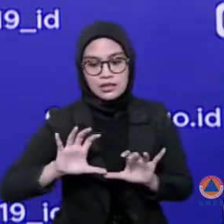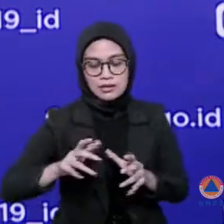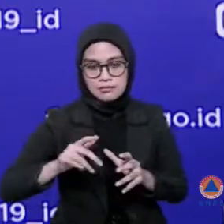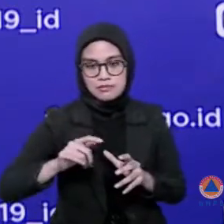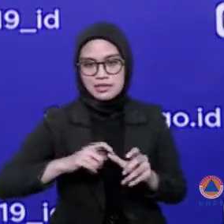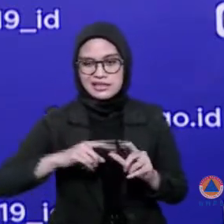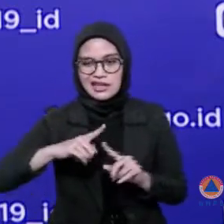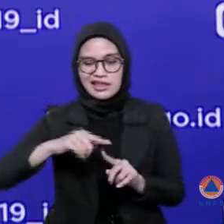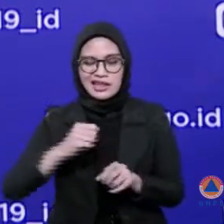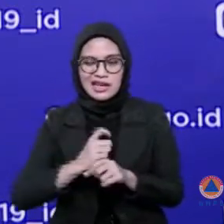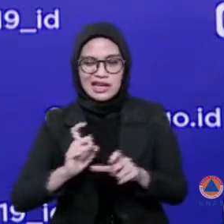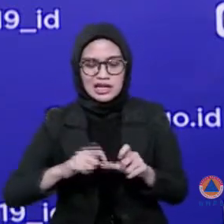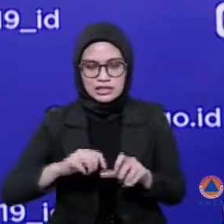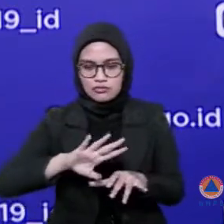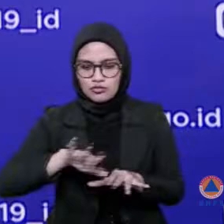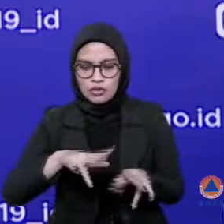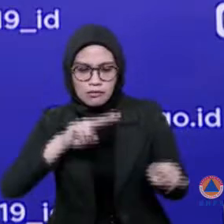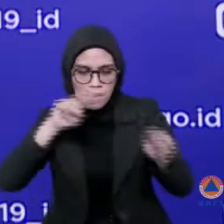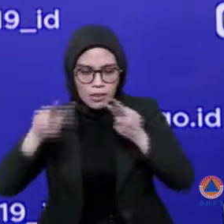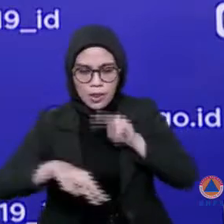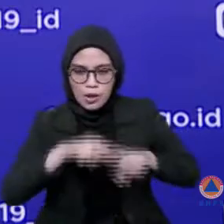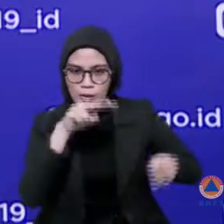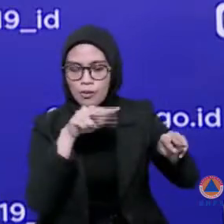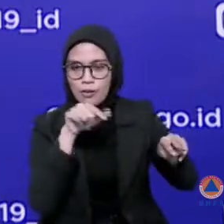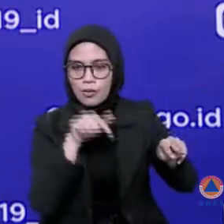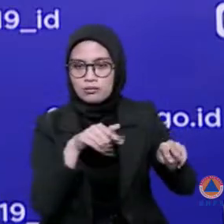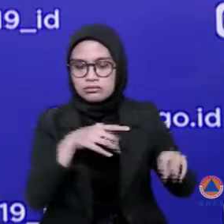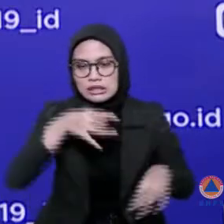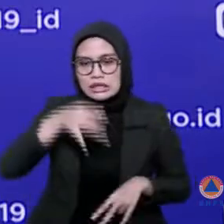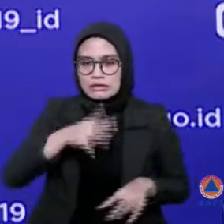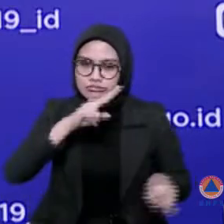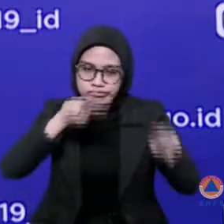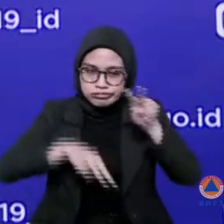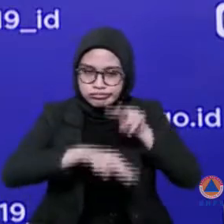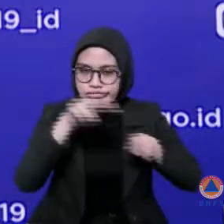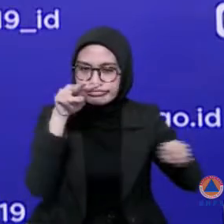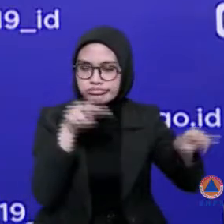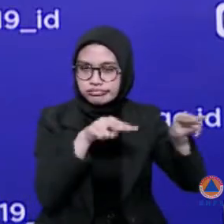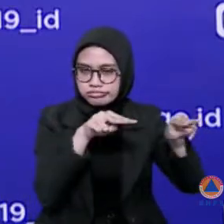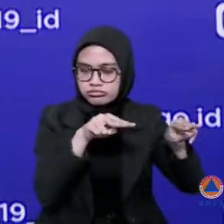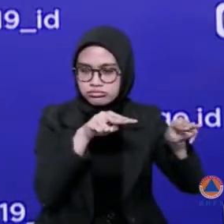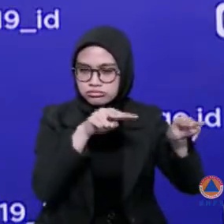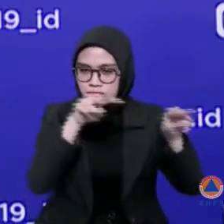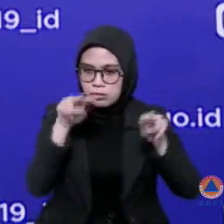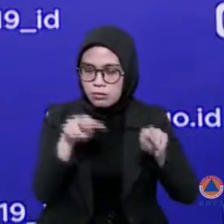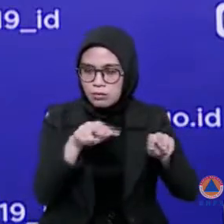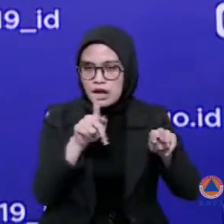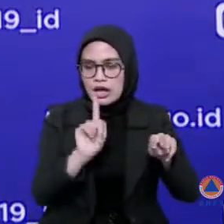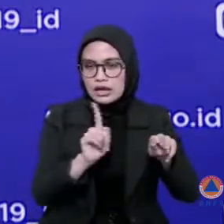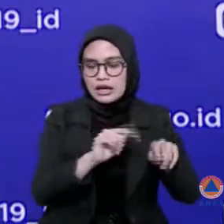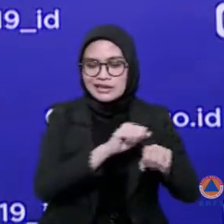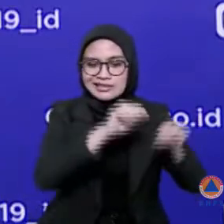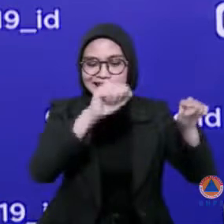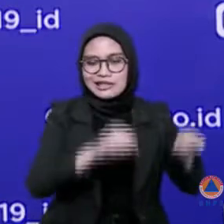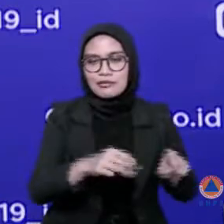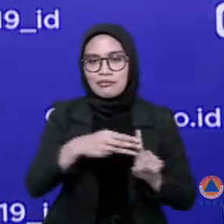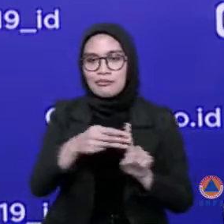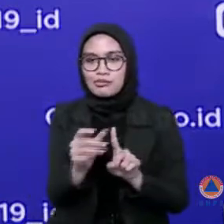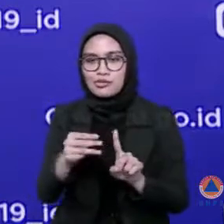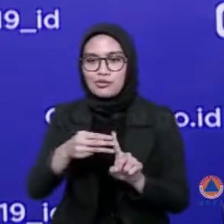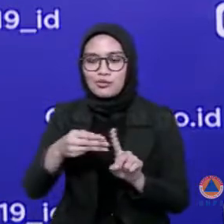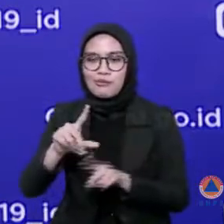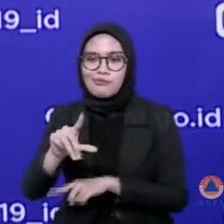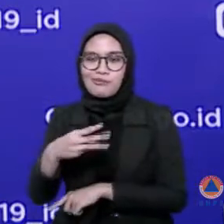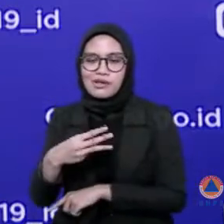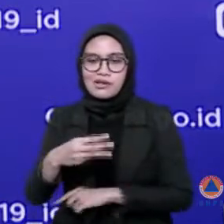a very strict health protocols, namely the implementations of the bubble system. And it should be